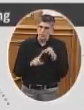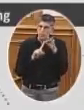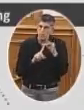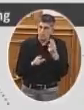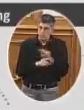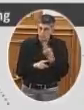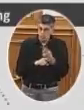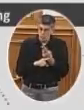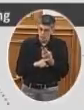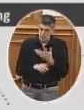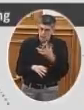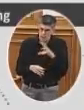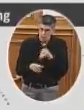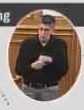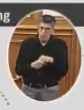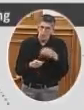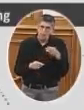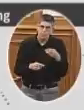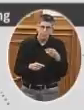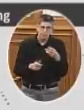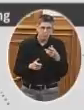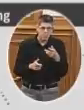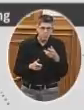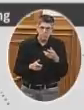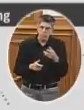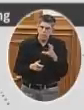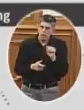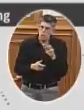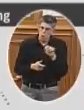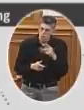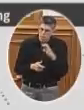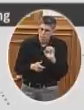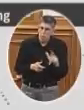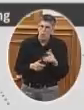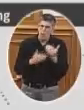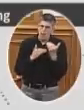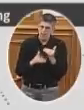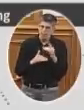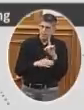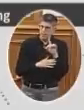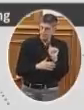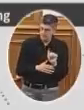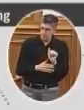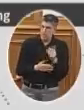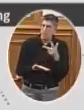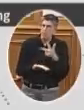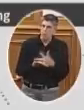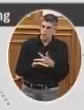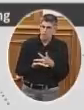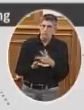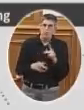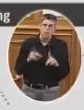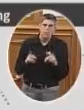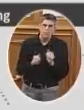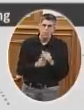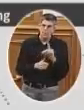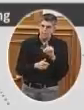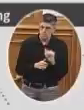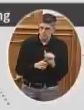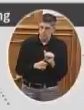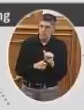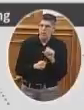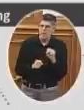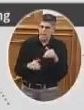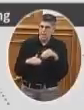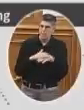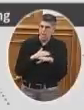would include high occupancy vehicle parking, limited disabled parking, so people with disabilities can be sure to have access where they need it